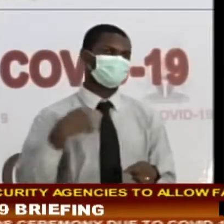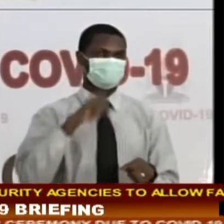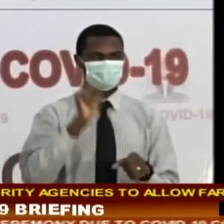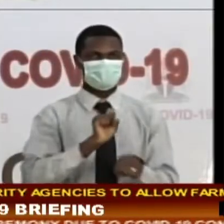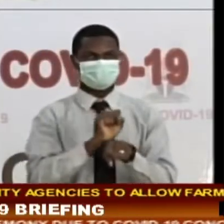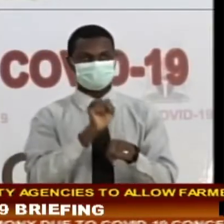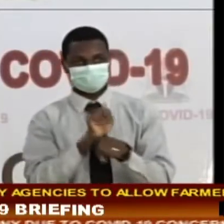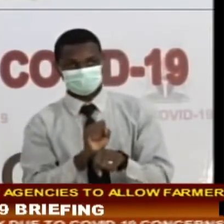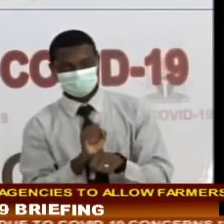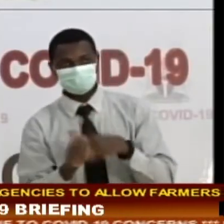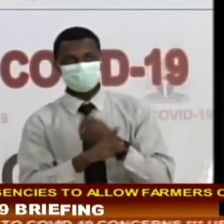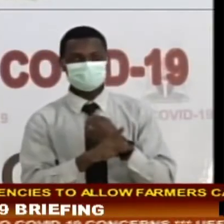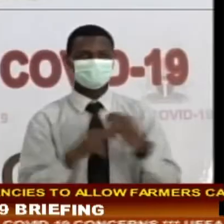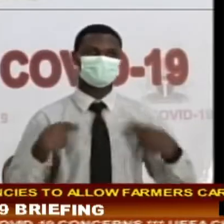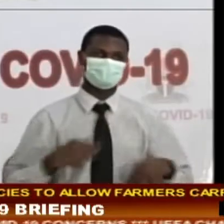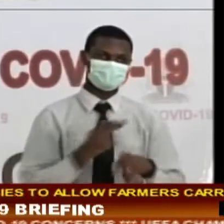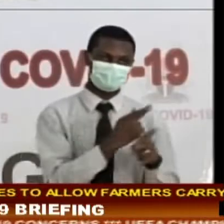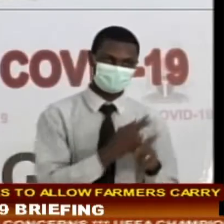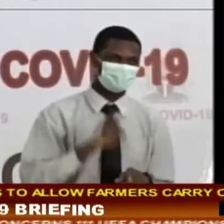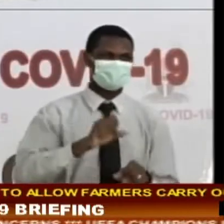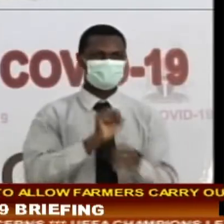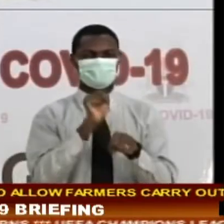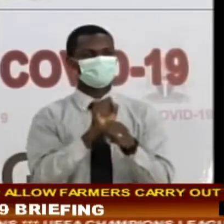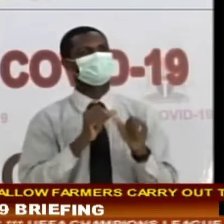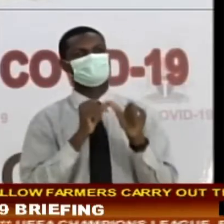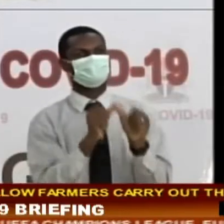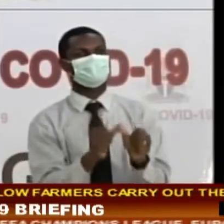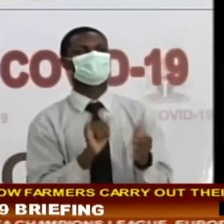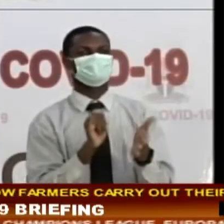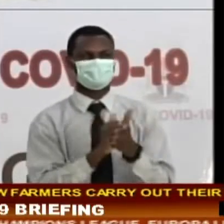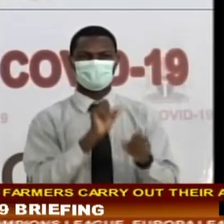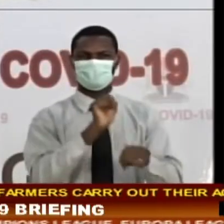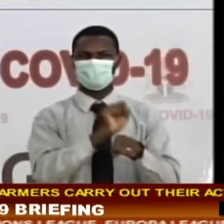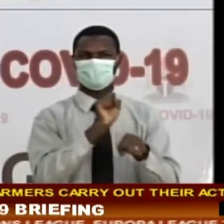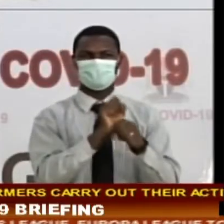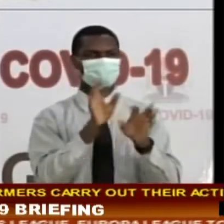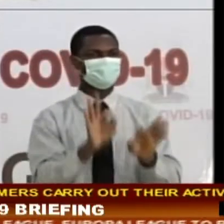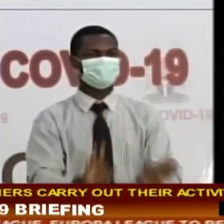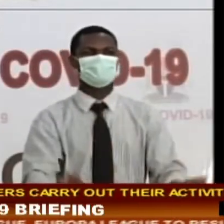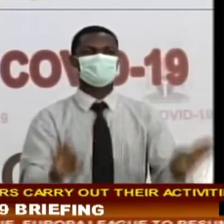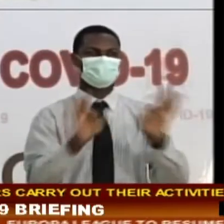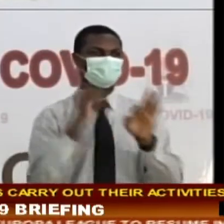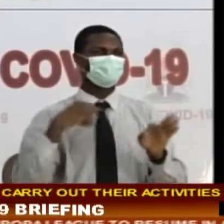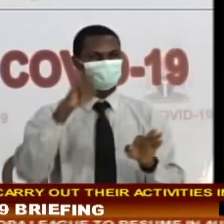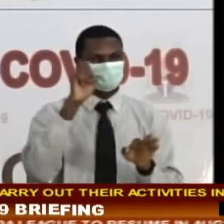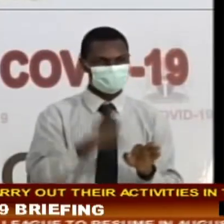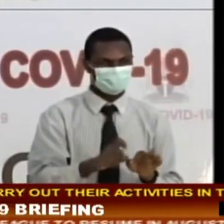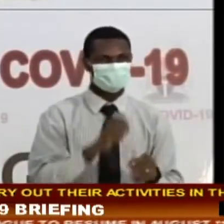Healthcare development agency has become more important than ever before we must keep people on anti- retrovirals on